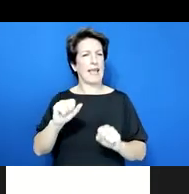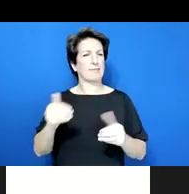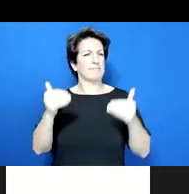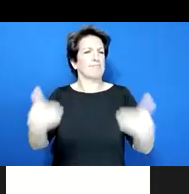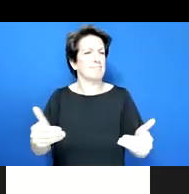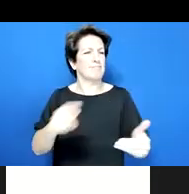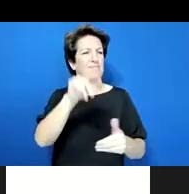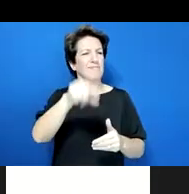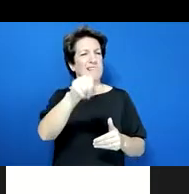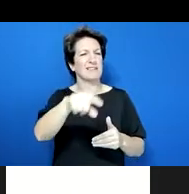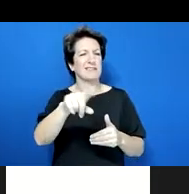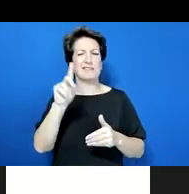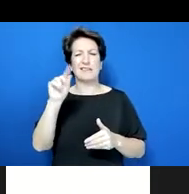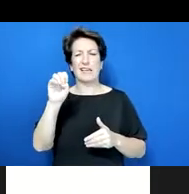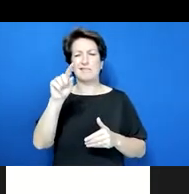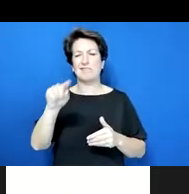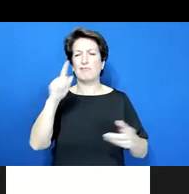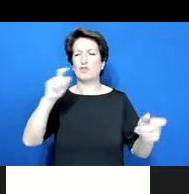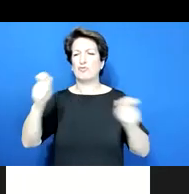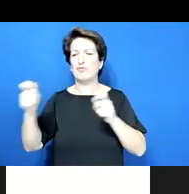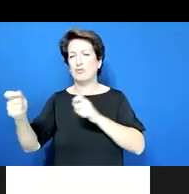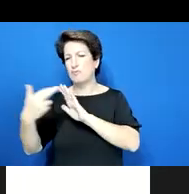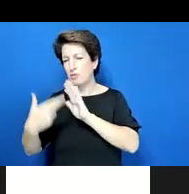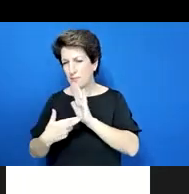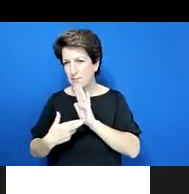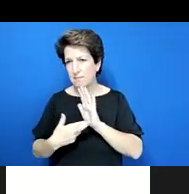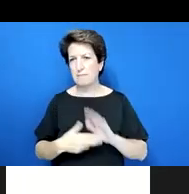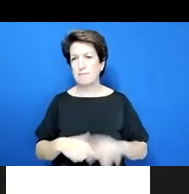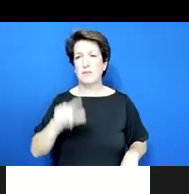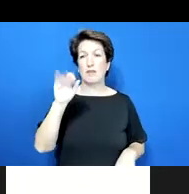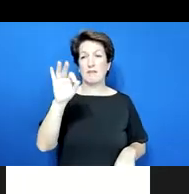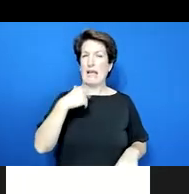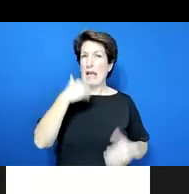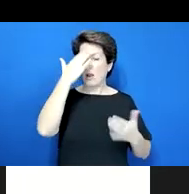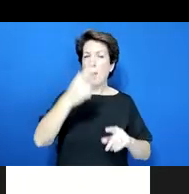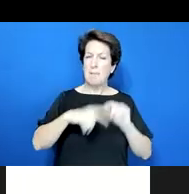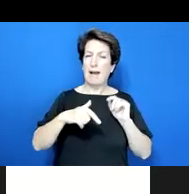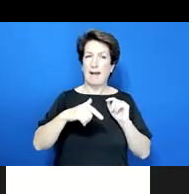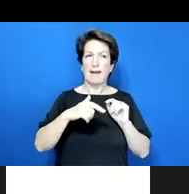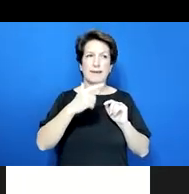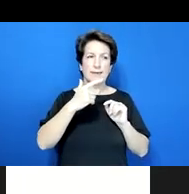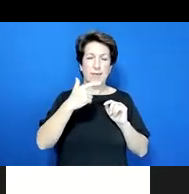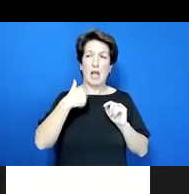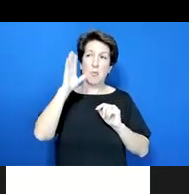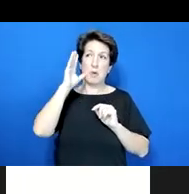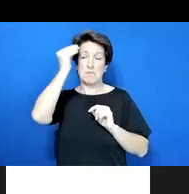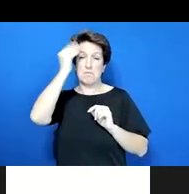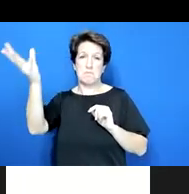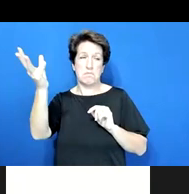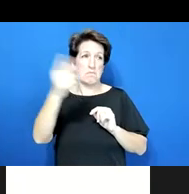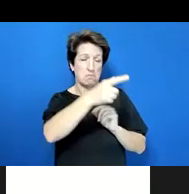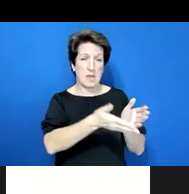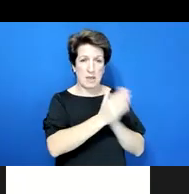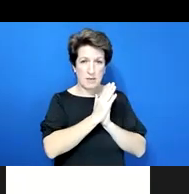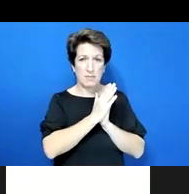I wouldn't have insight into that, but I can certainly flag that has been asked. I will say that, you know, I spent a little